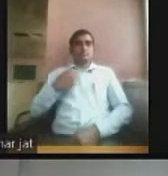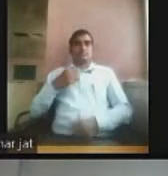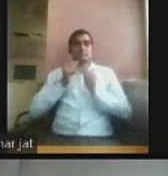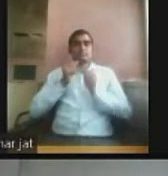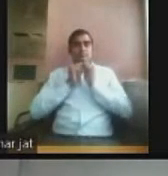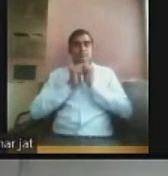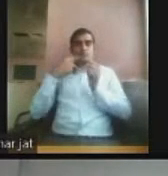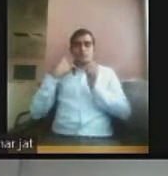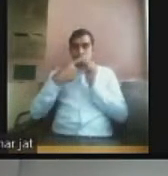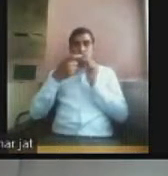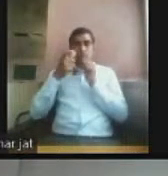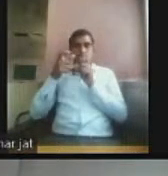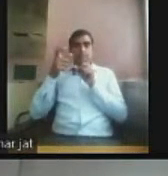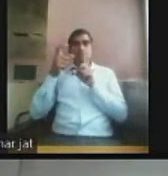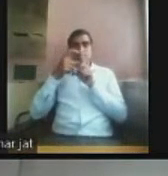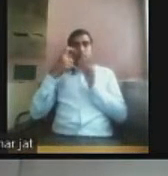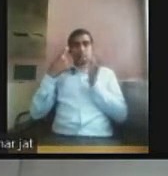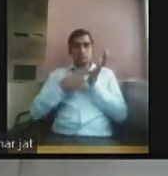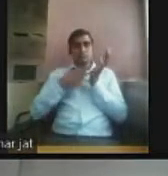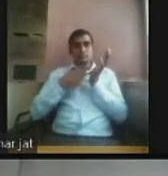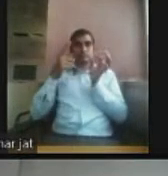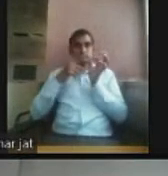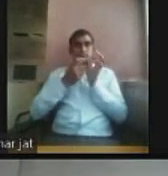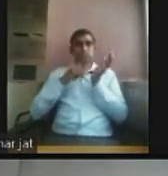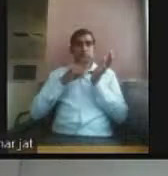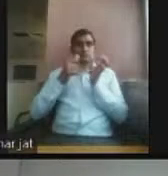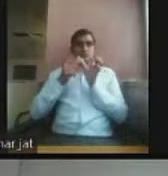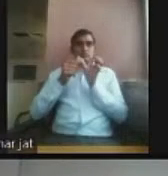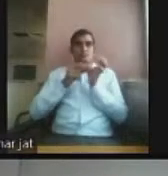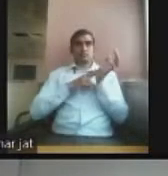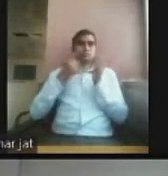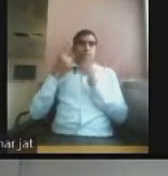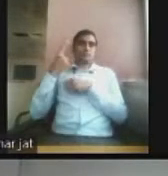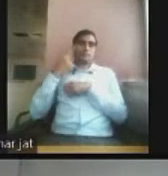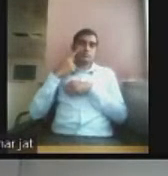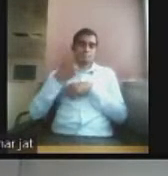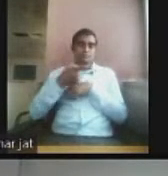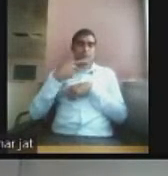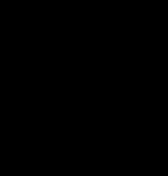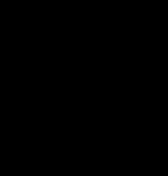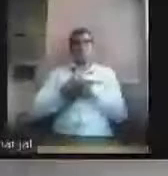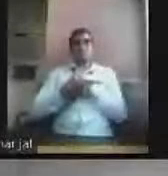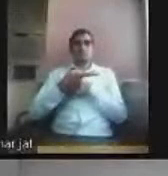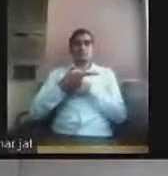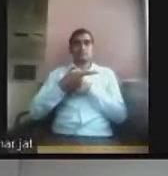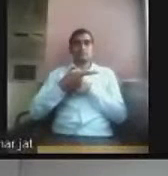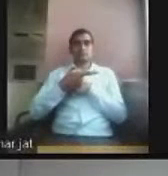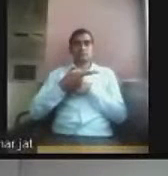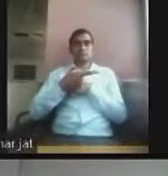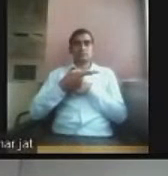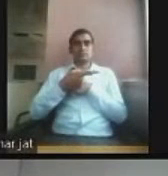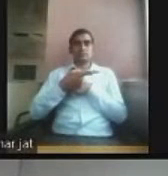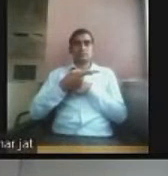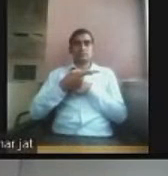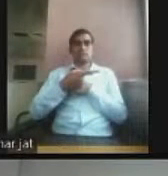we have Dr. Bhushan Punani with us, who is the Executive Secretary for Blind People's